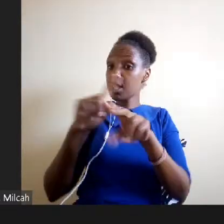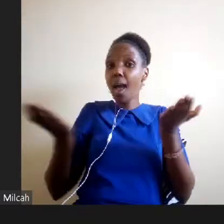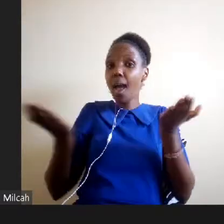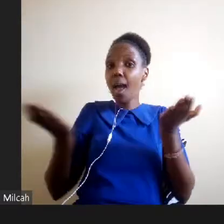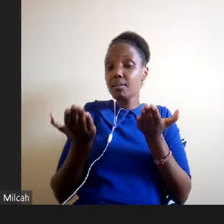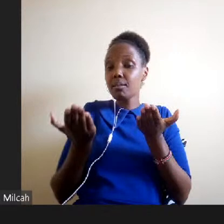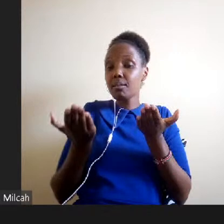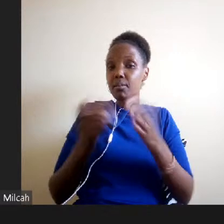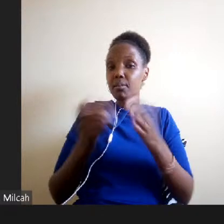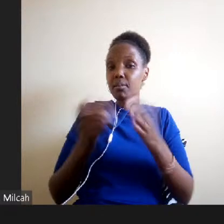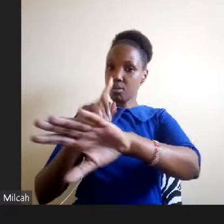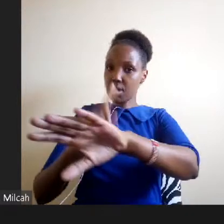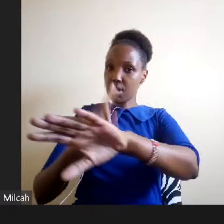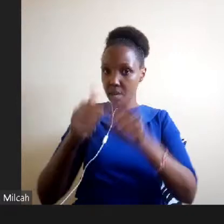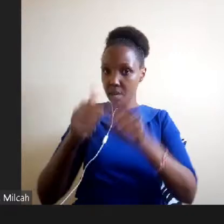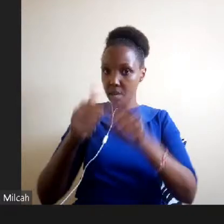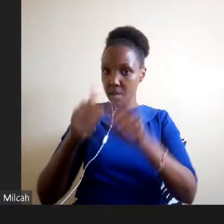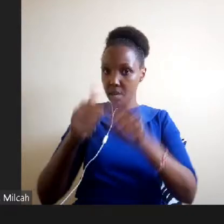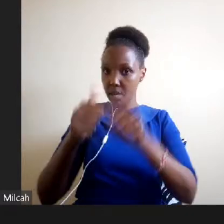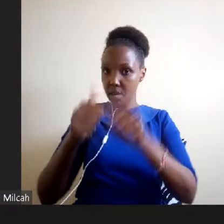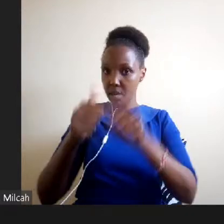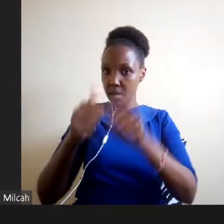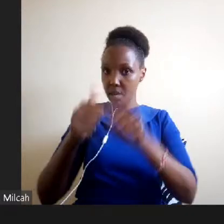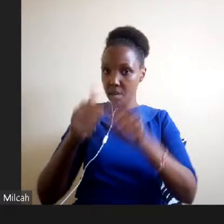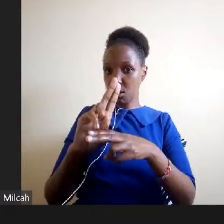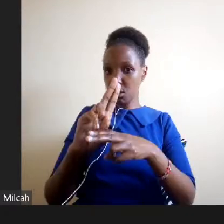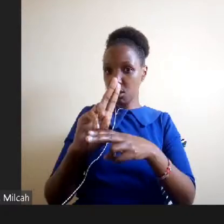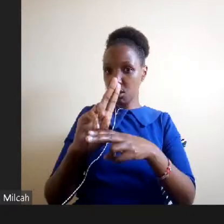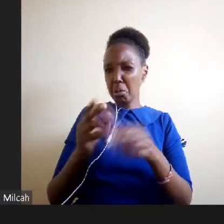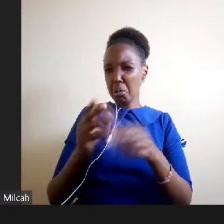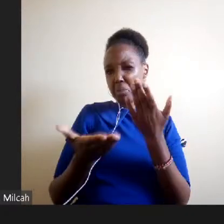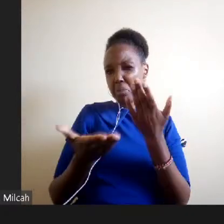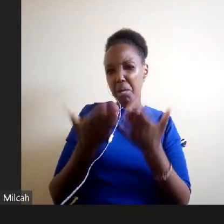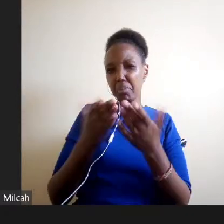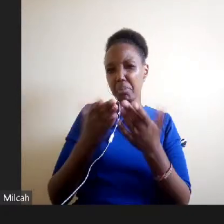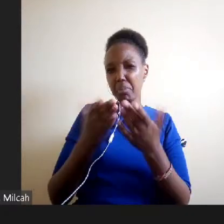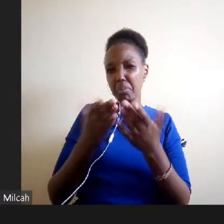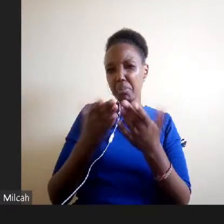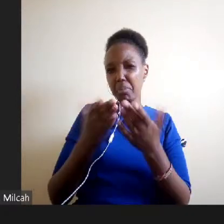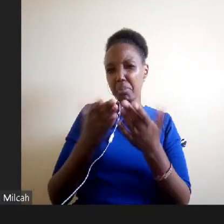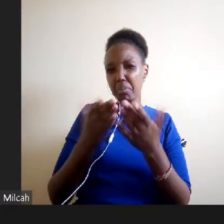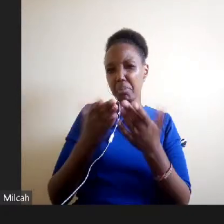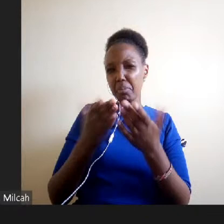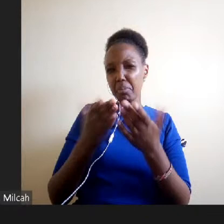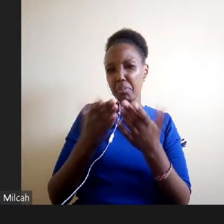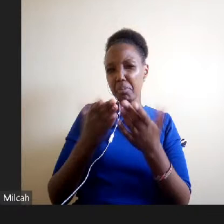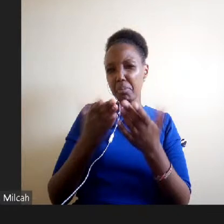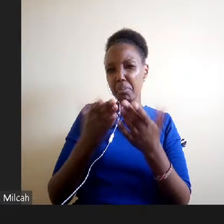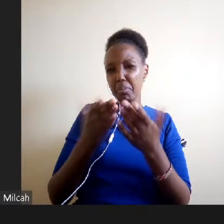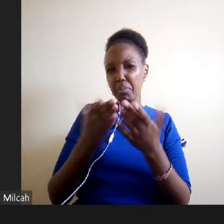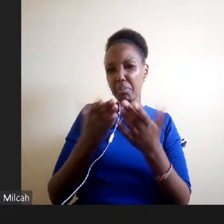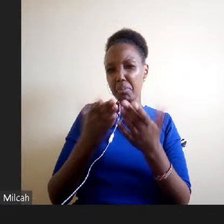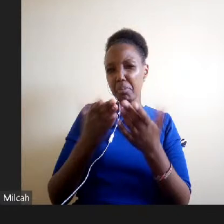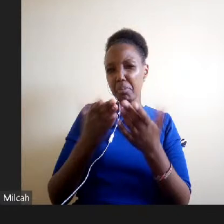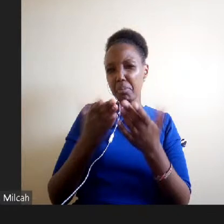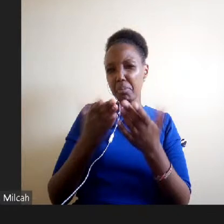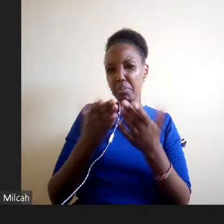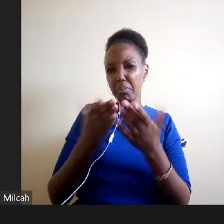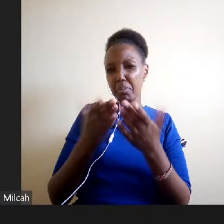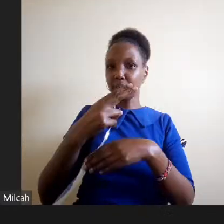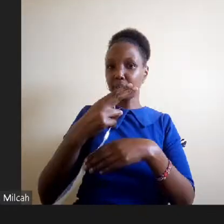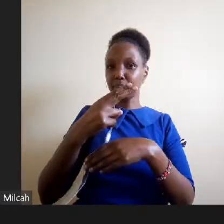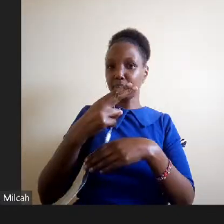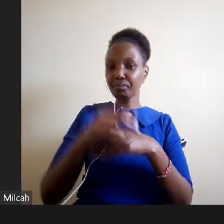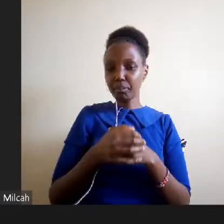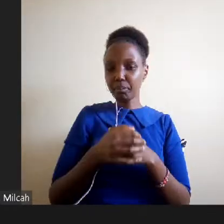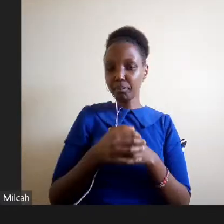for your child to use their device, scroll down to Screen Time and click Set Up. From here, you can choose how much time